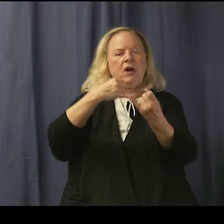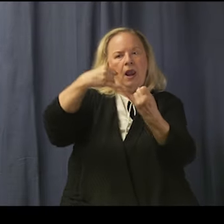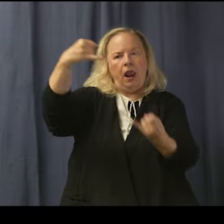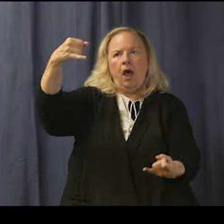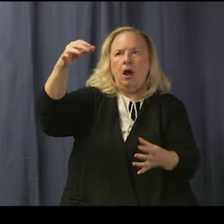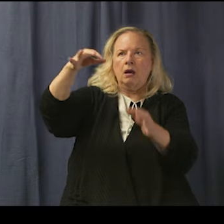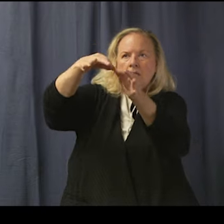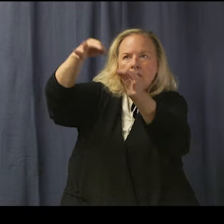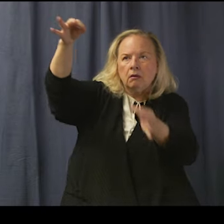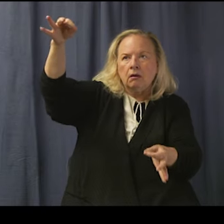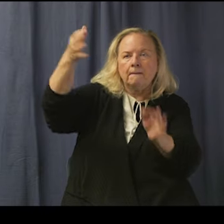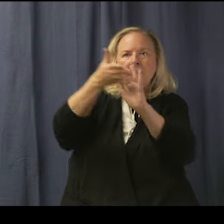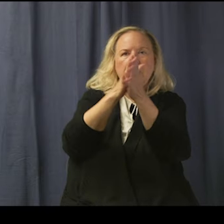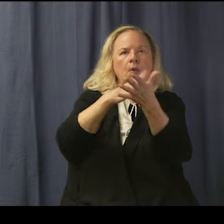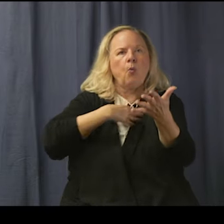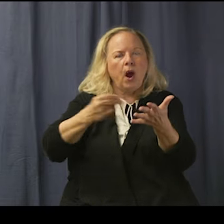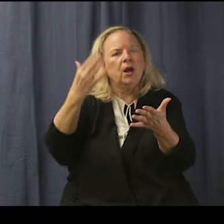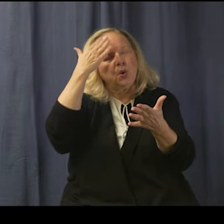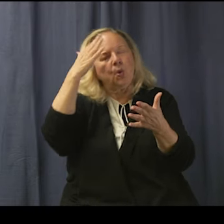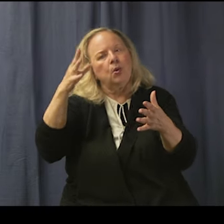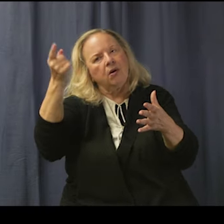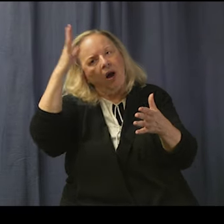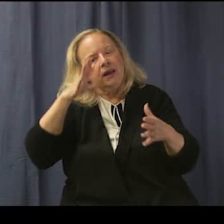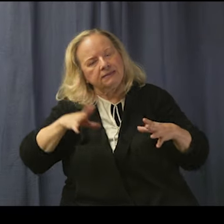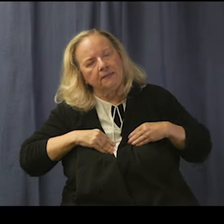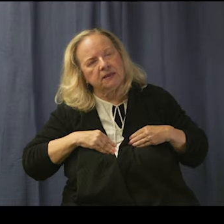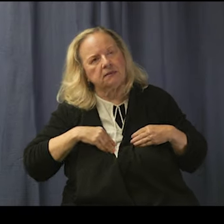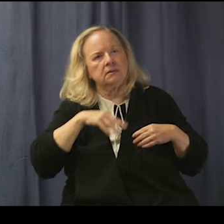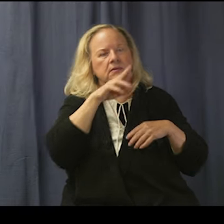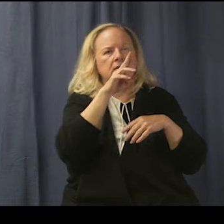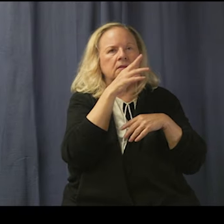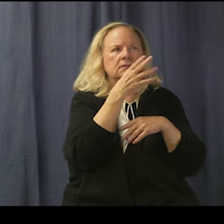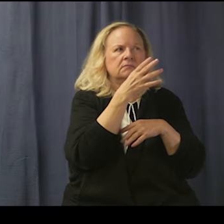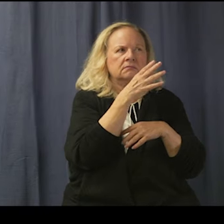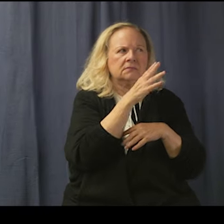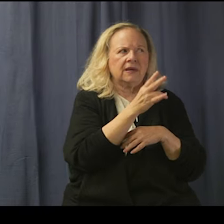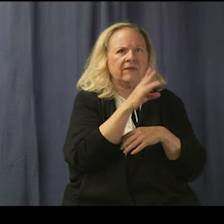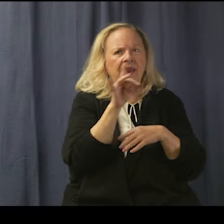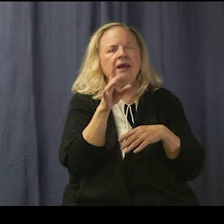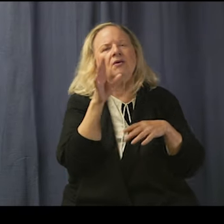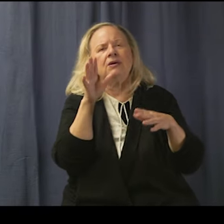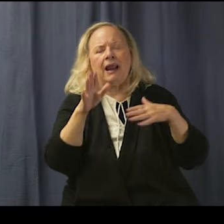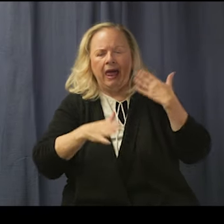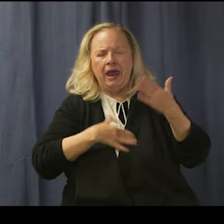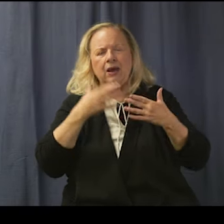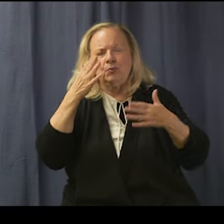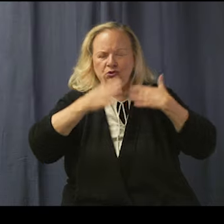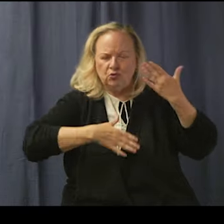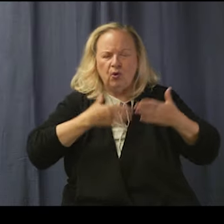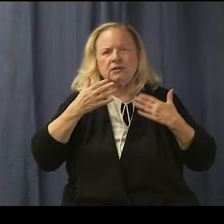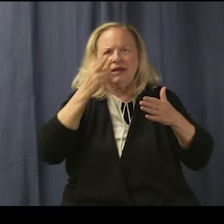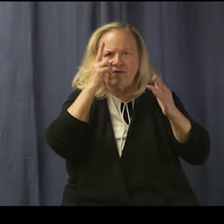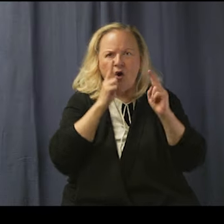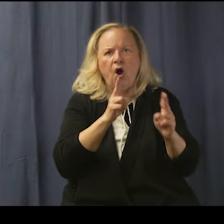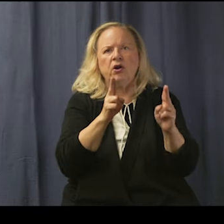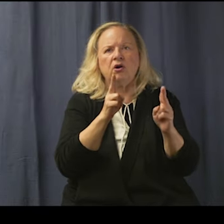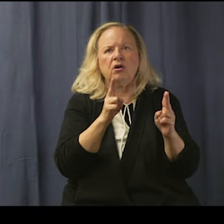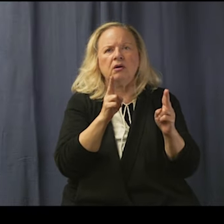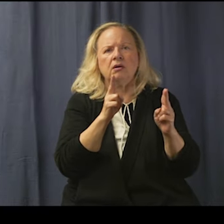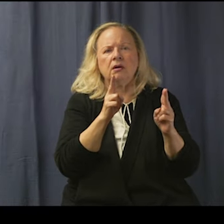them. Let's look at Revelation 19, 7 and 8. Let us be glad and rejoice and give honor to him.